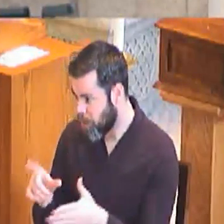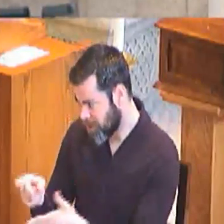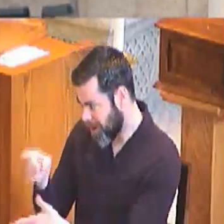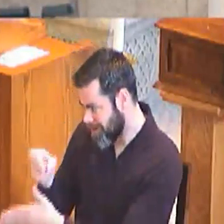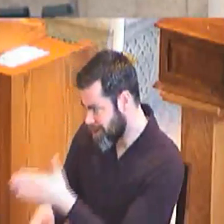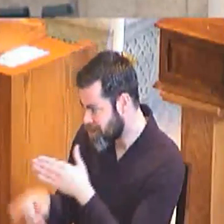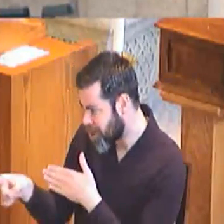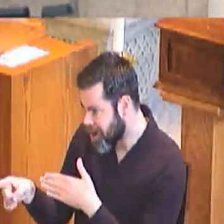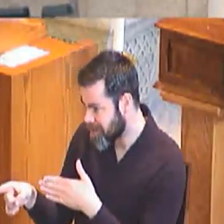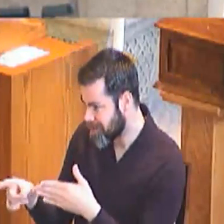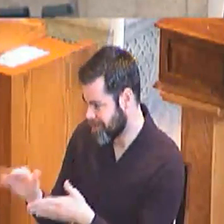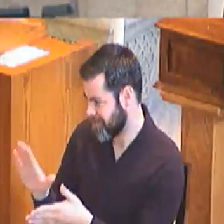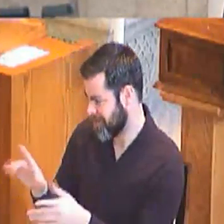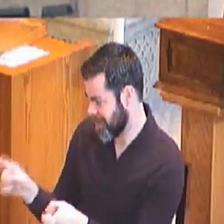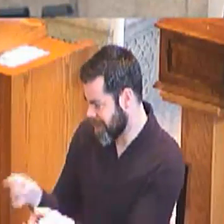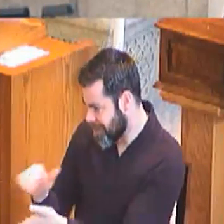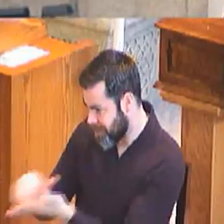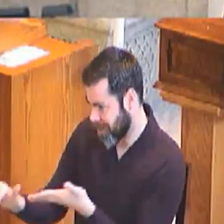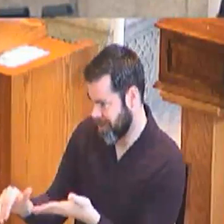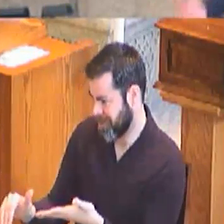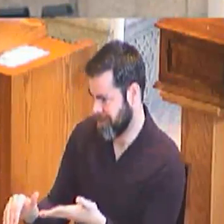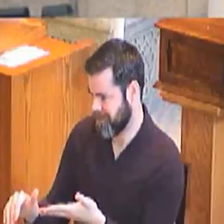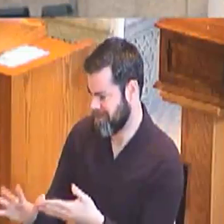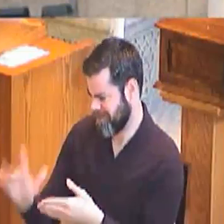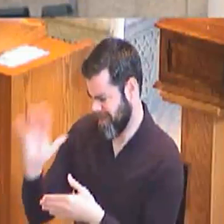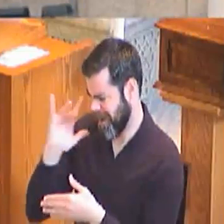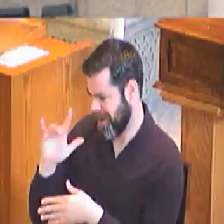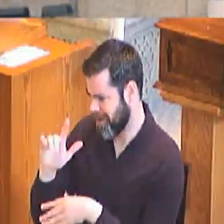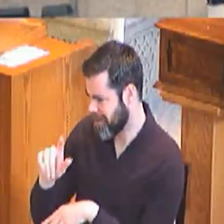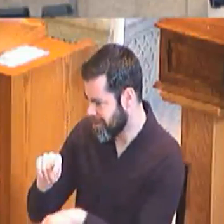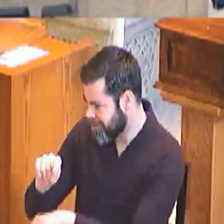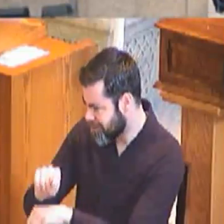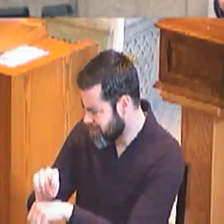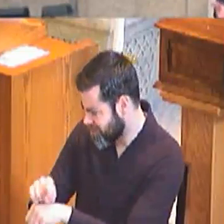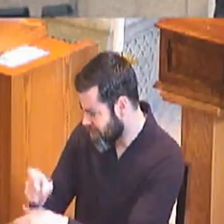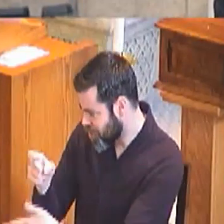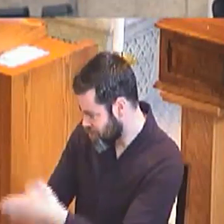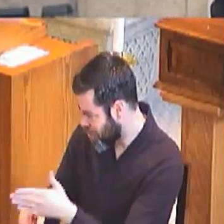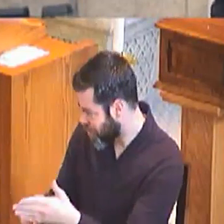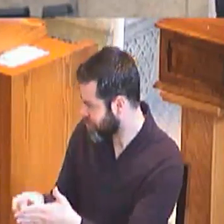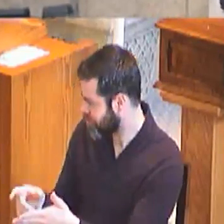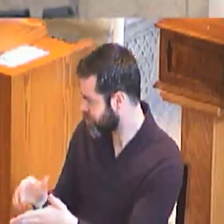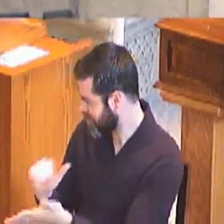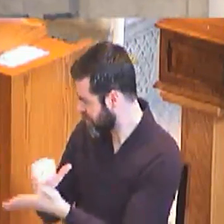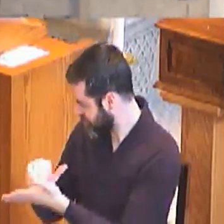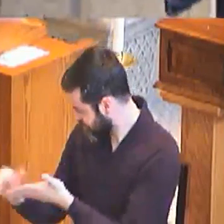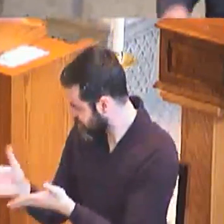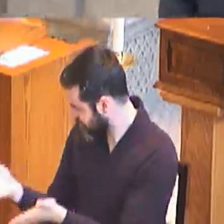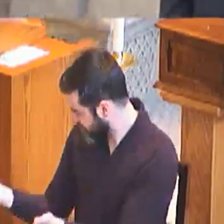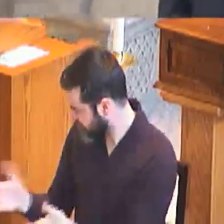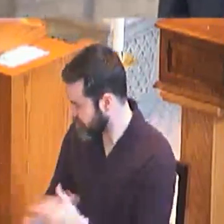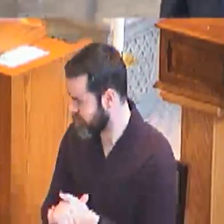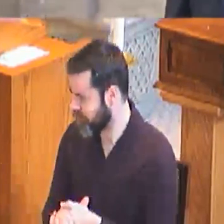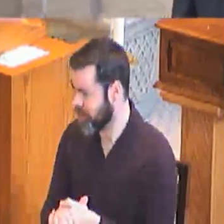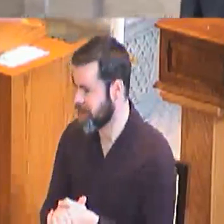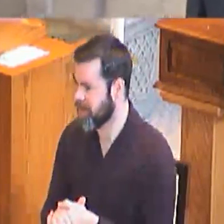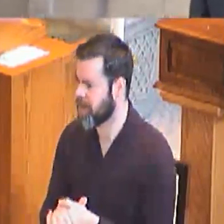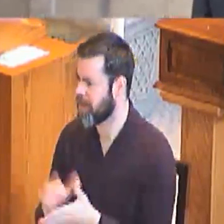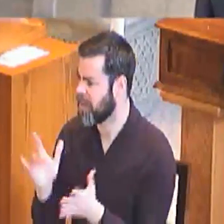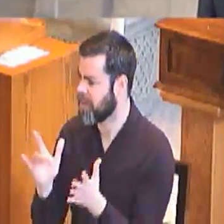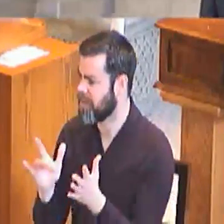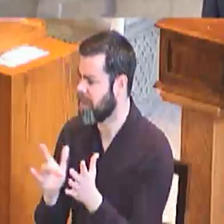being washed white as snow. And yet, you see, Jesus came along and says, you don't have to go